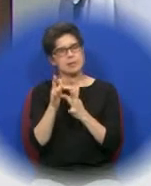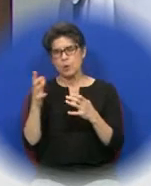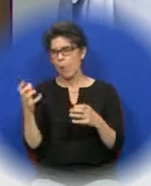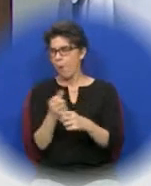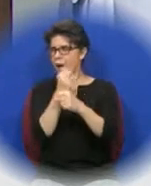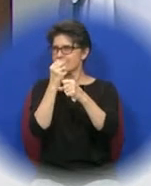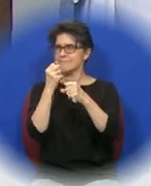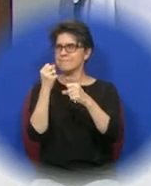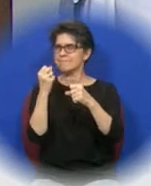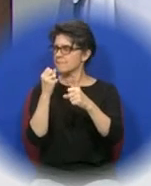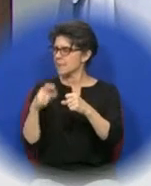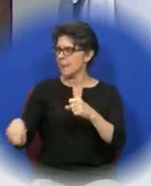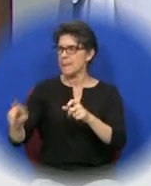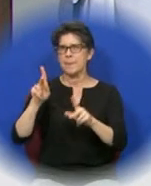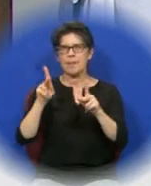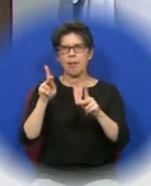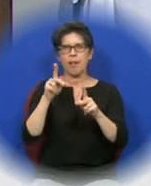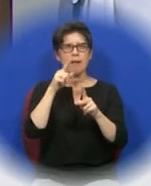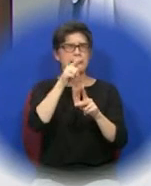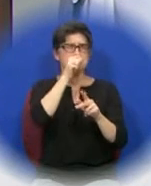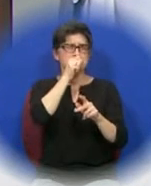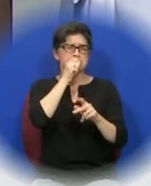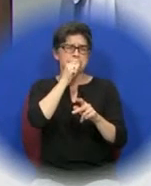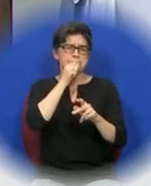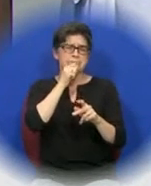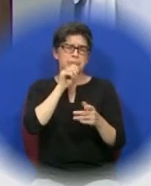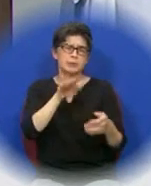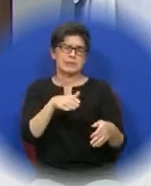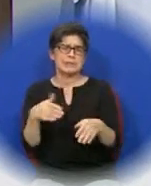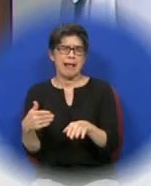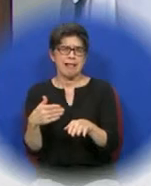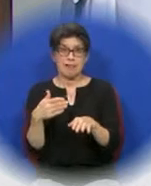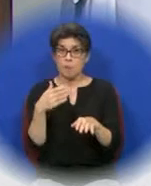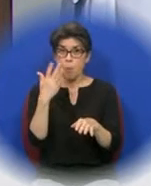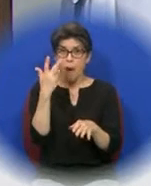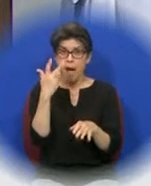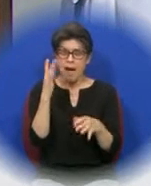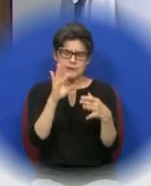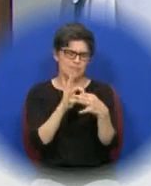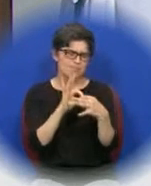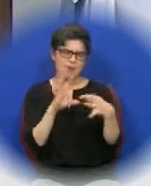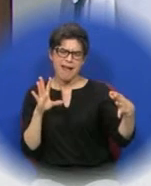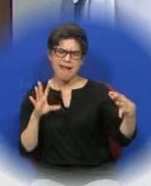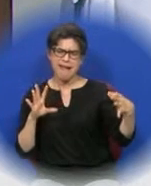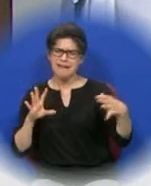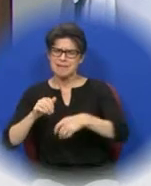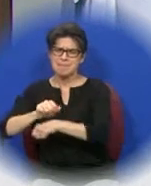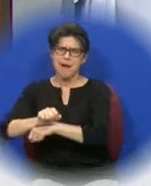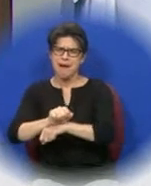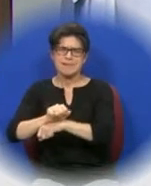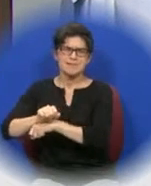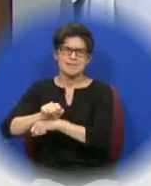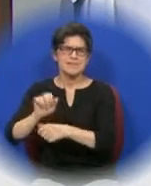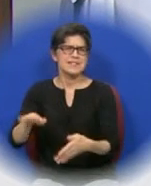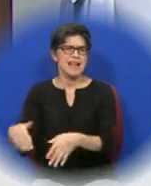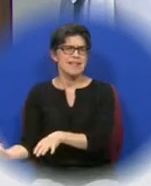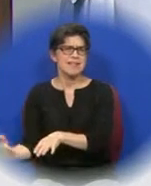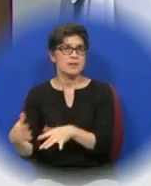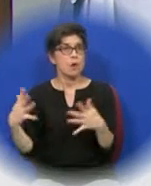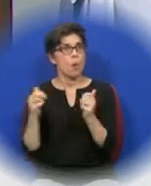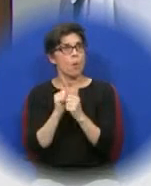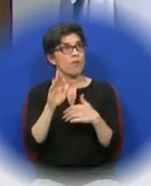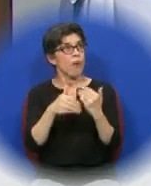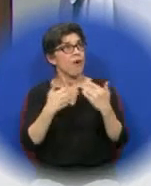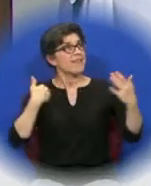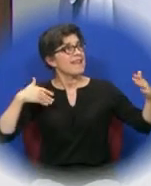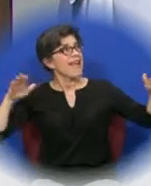out his hands as he endured his passion, so as to break the bonds of death and manifest the resurrection. And so with all the angels